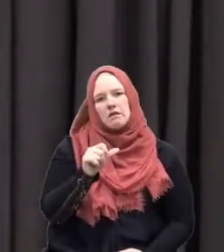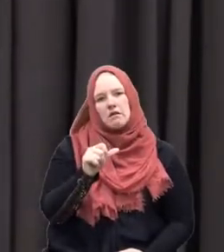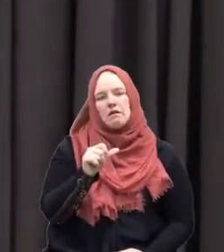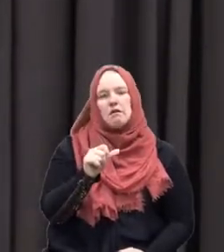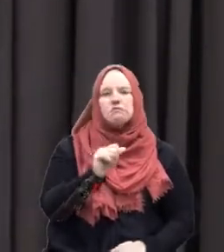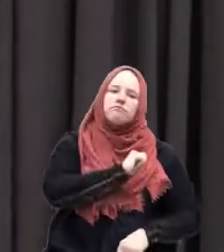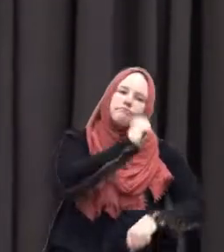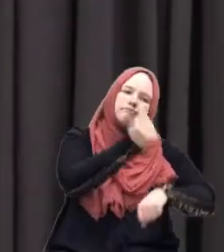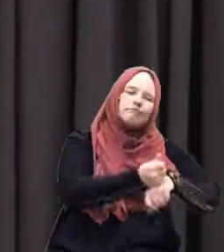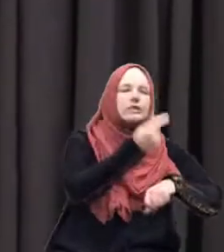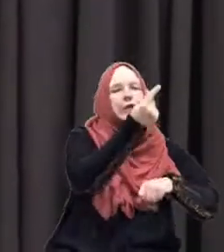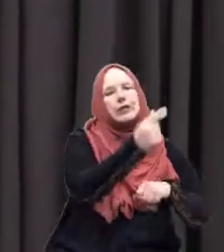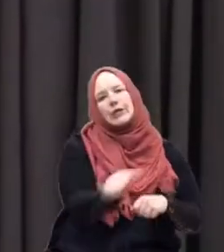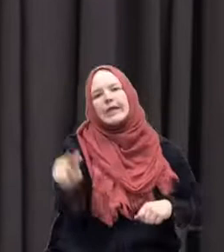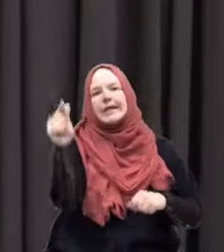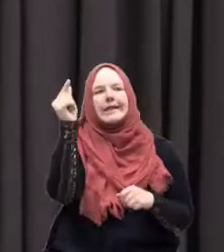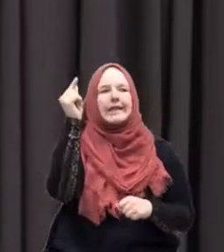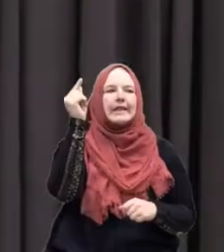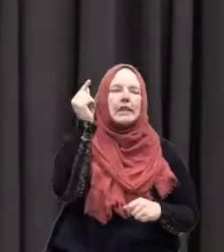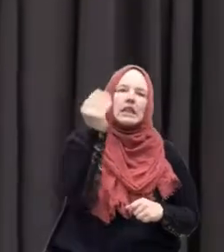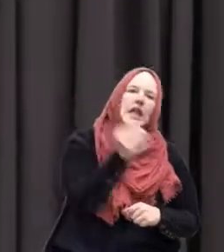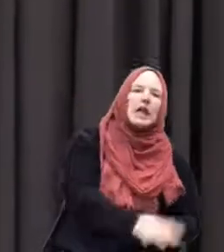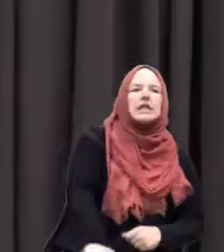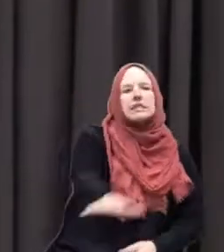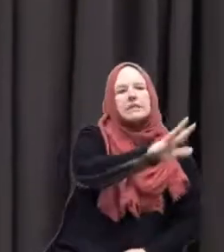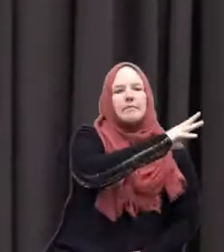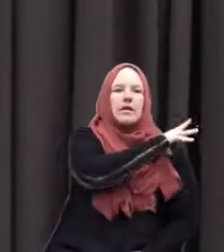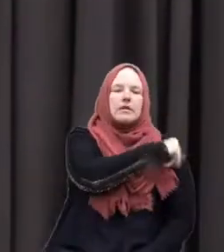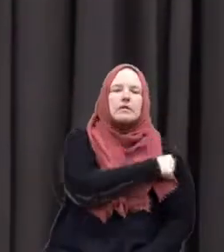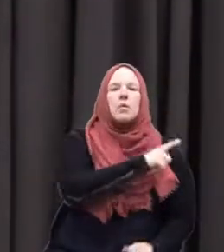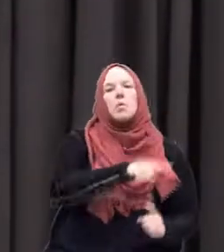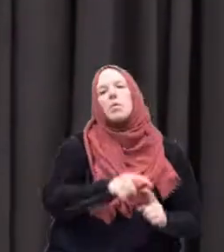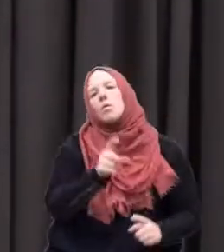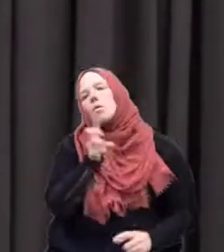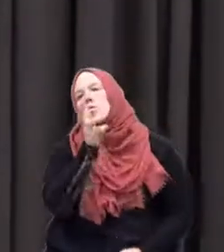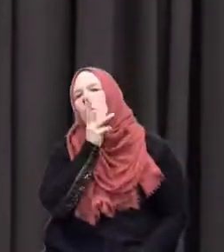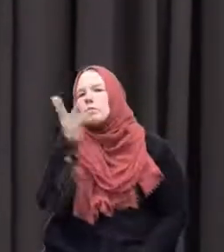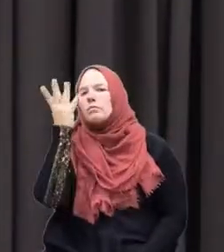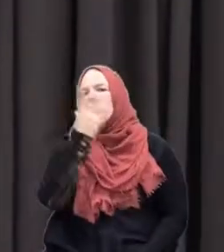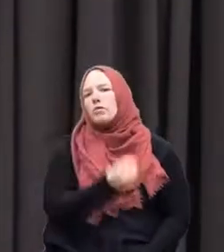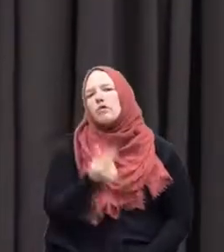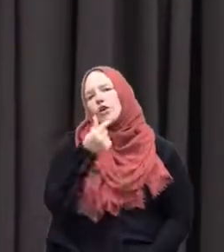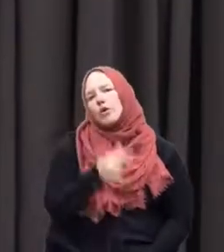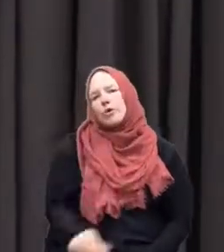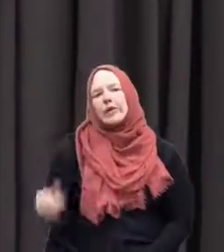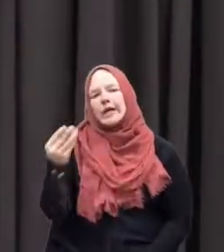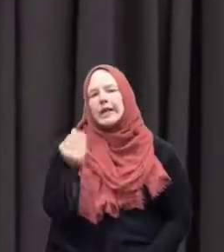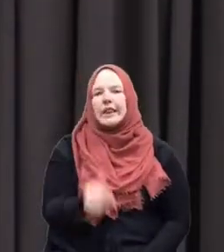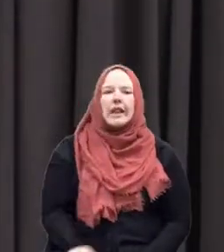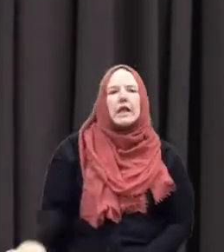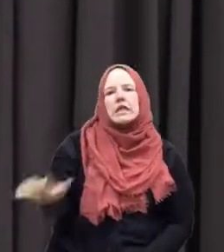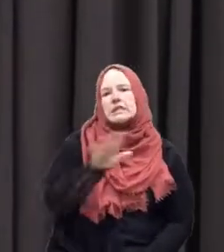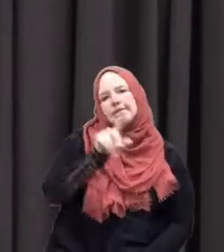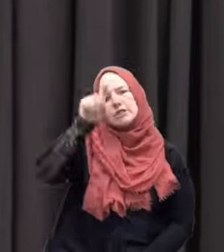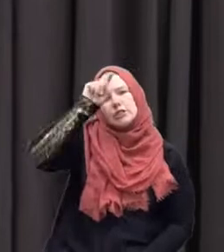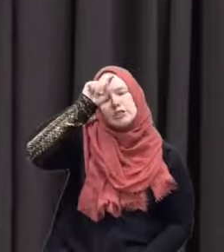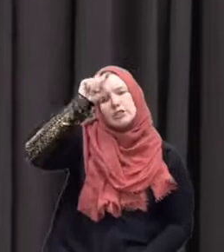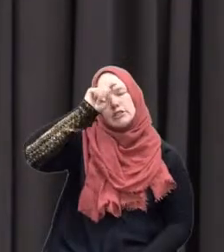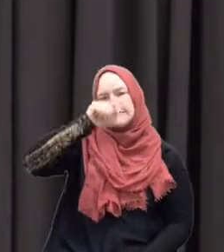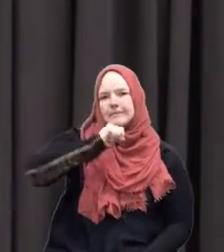land of Palestine, or even the watery green land of Egypt, as he went to